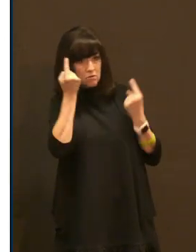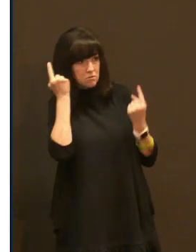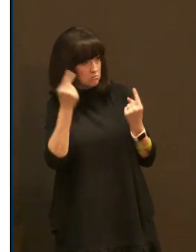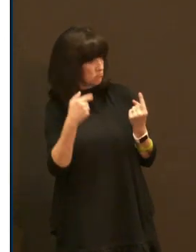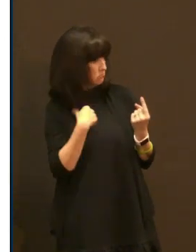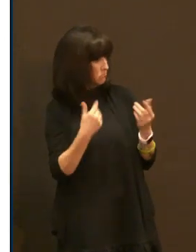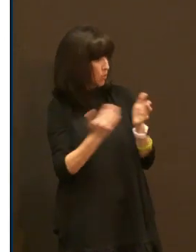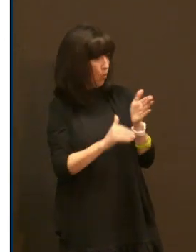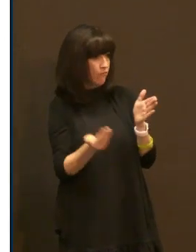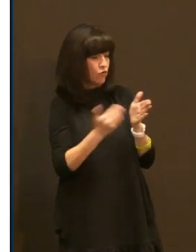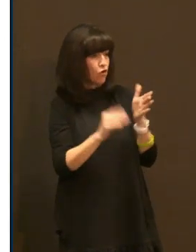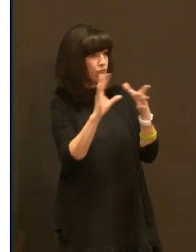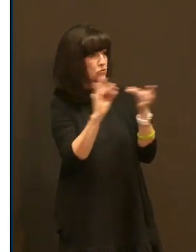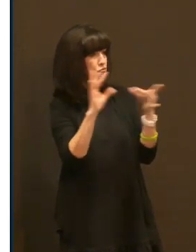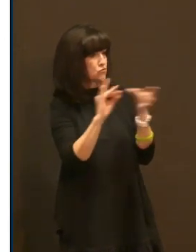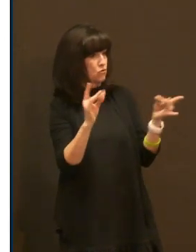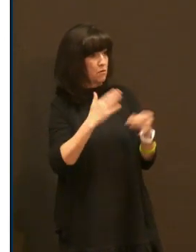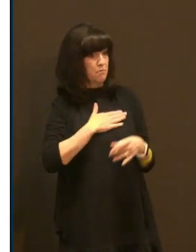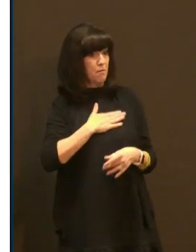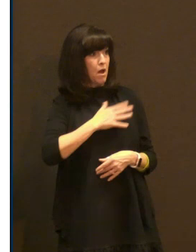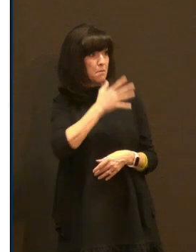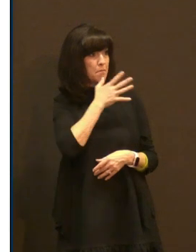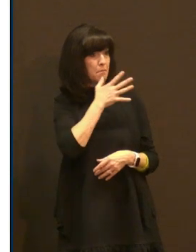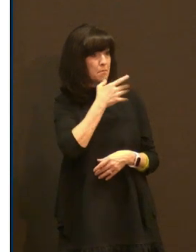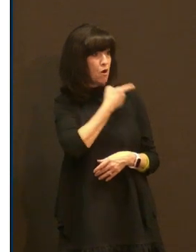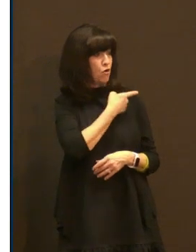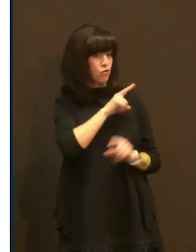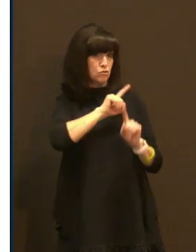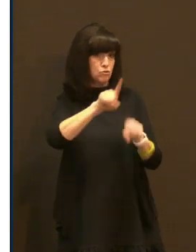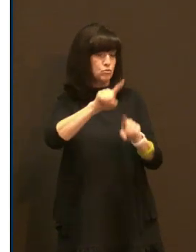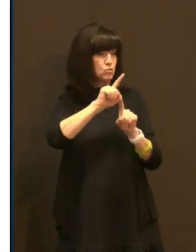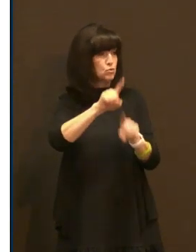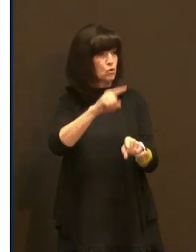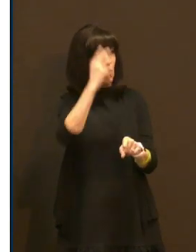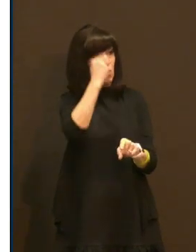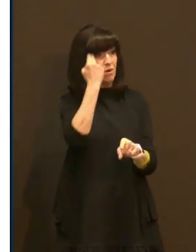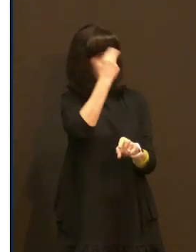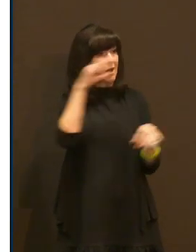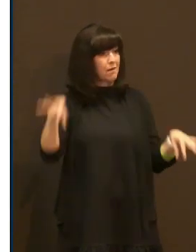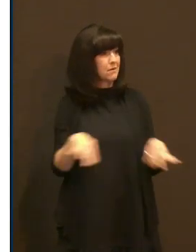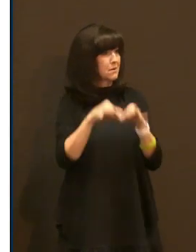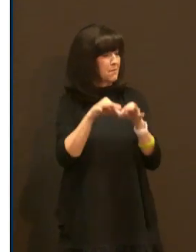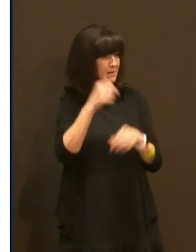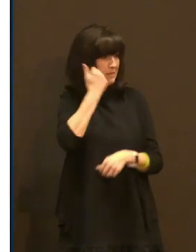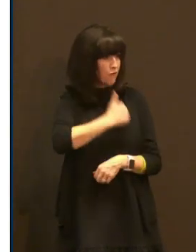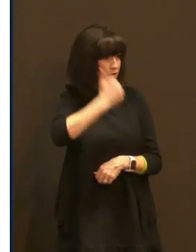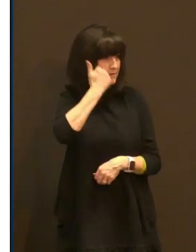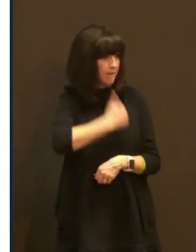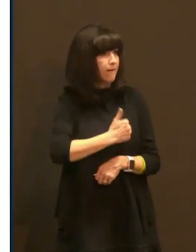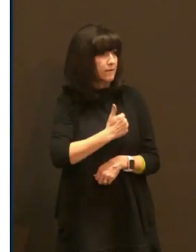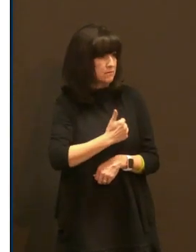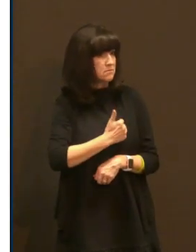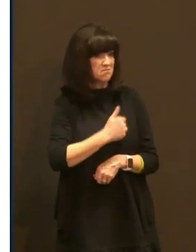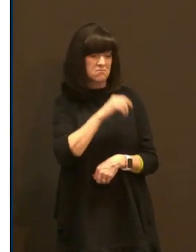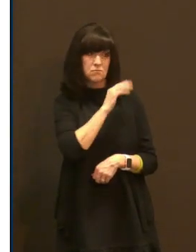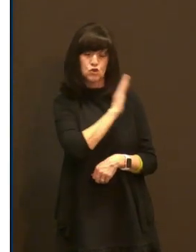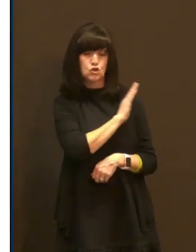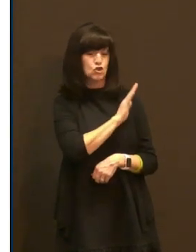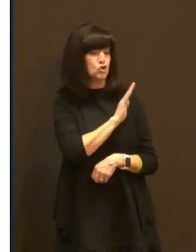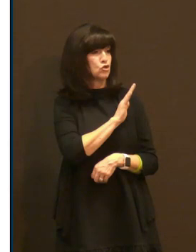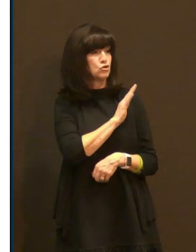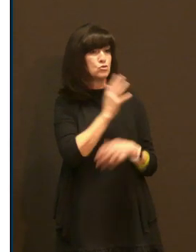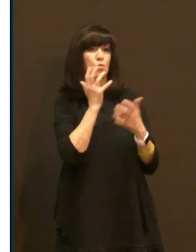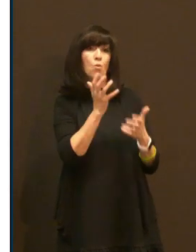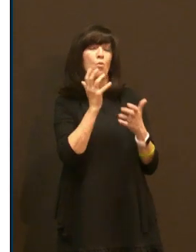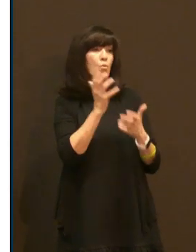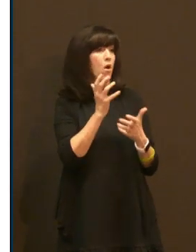mother who goes to Mass every day, and it's the most important part of her life, and it's